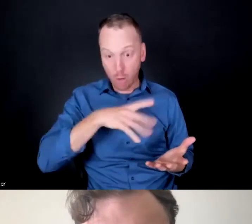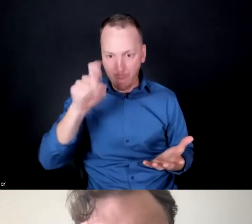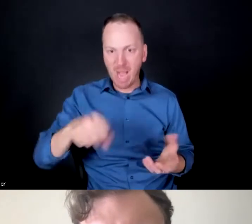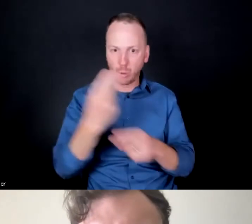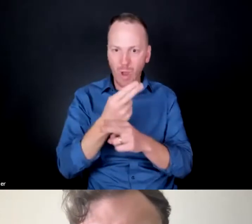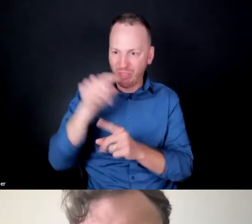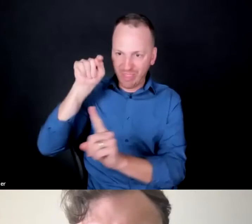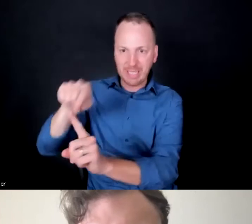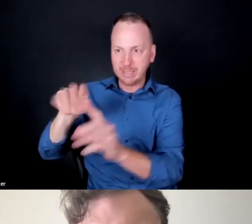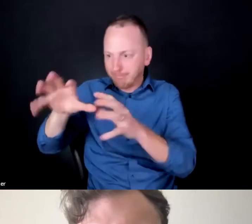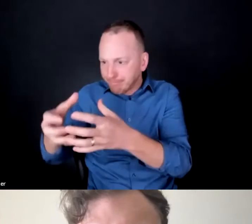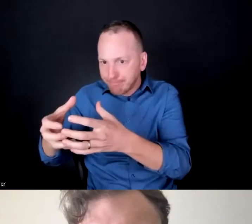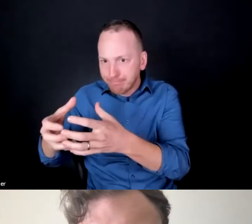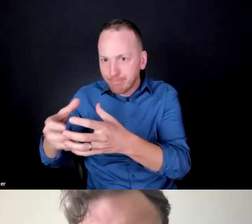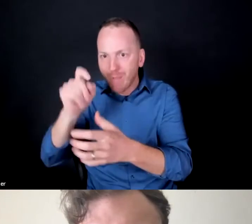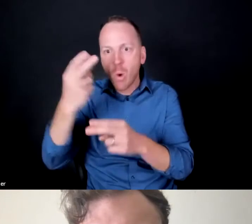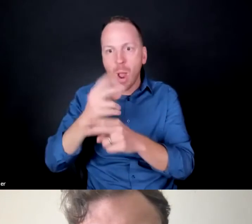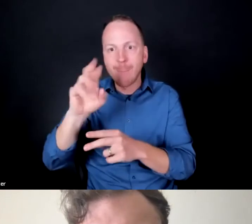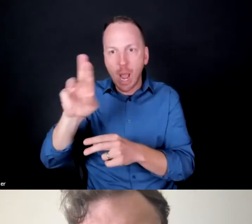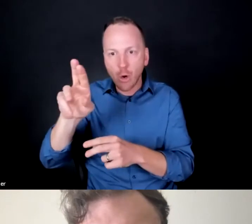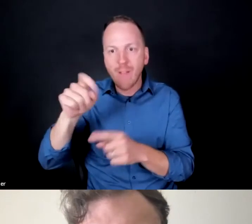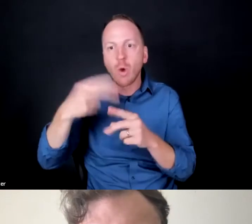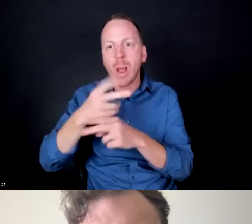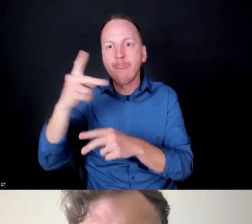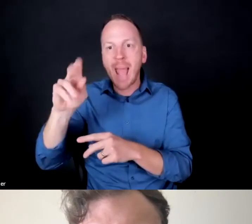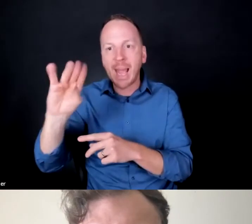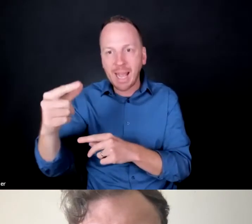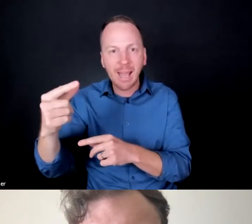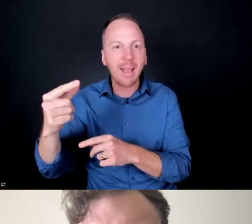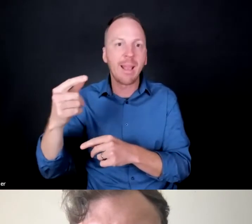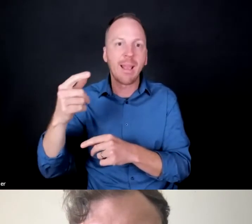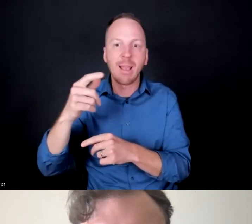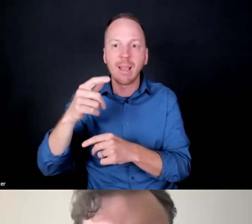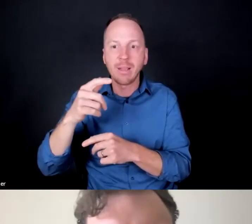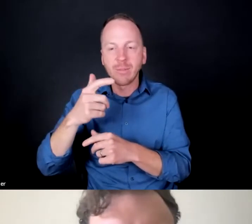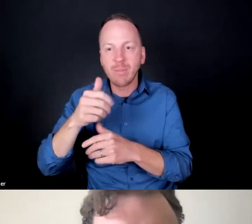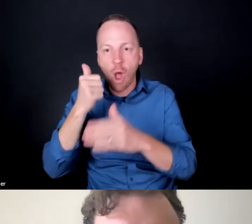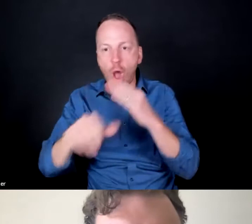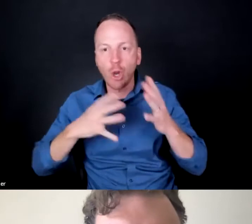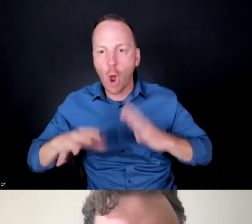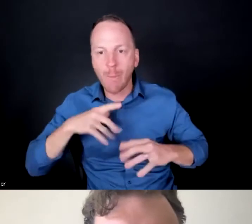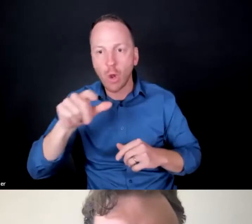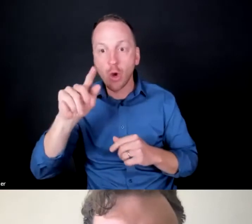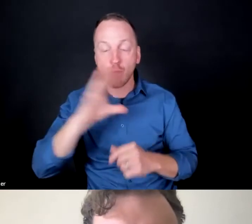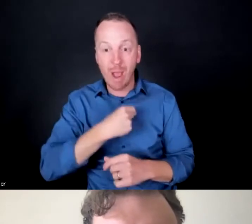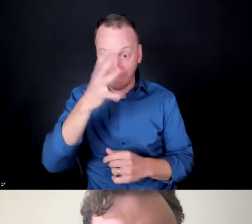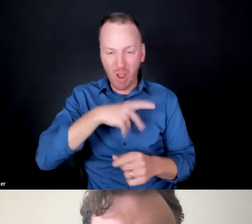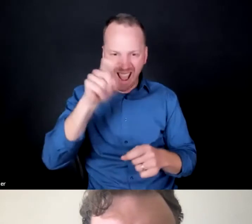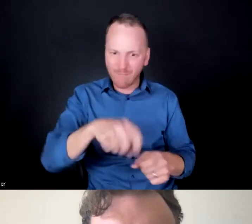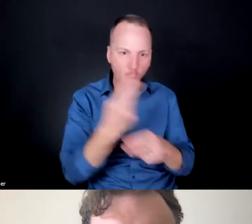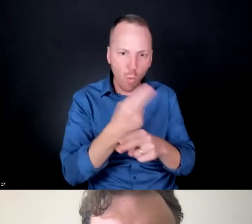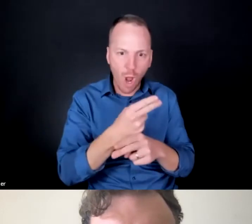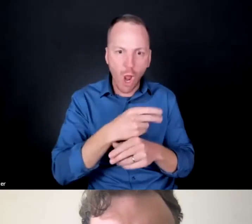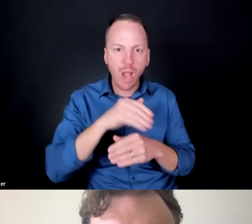wear this, or you have to wear a binder, and you have to wear a packing undergarment, or if you're a trans woman, you have to wear a